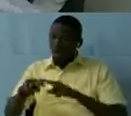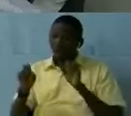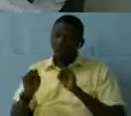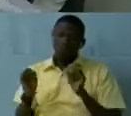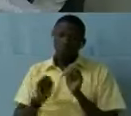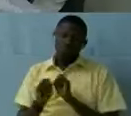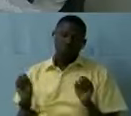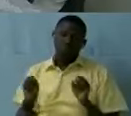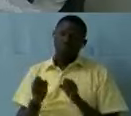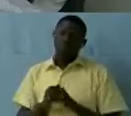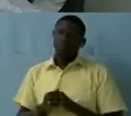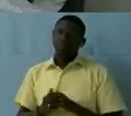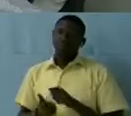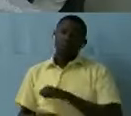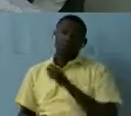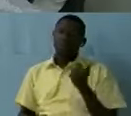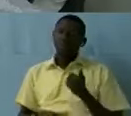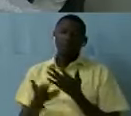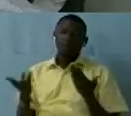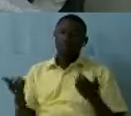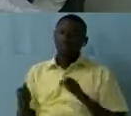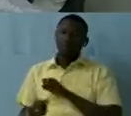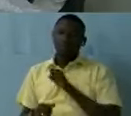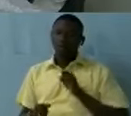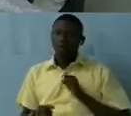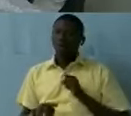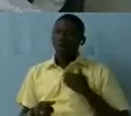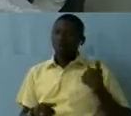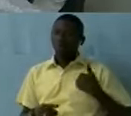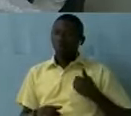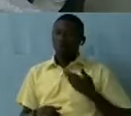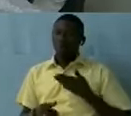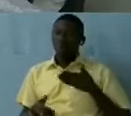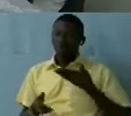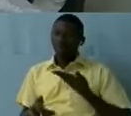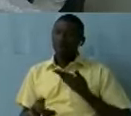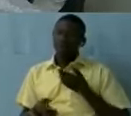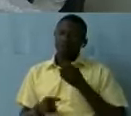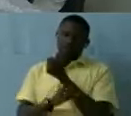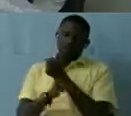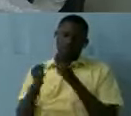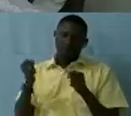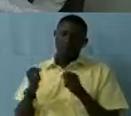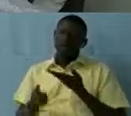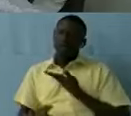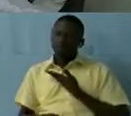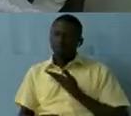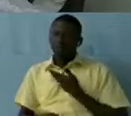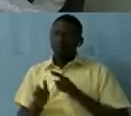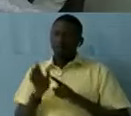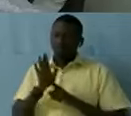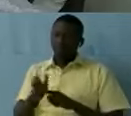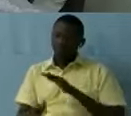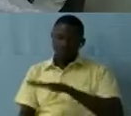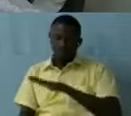And many of our people are on that status. They have their children with